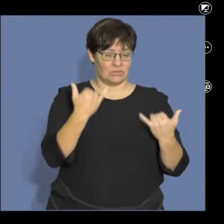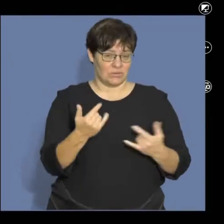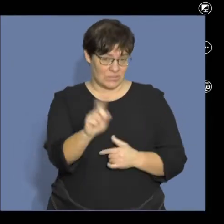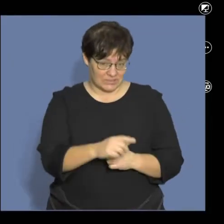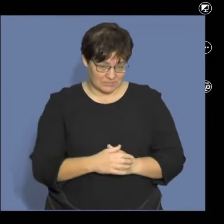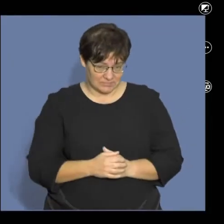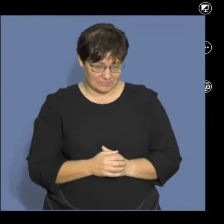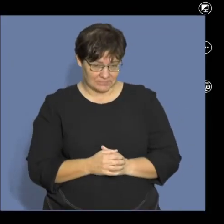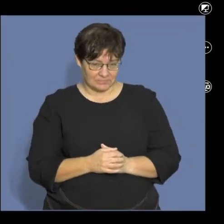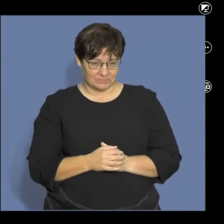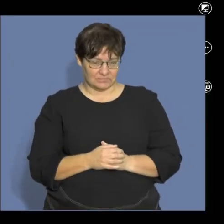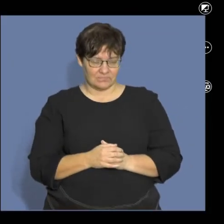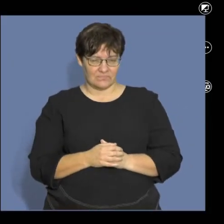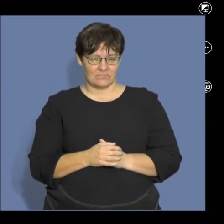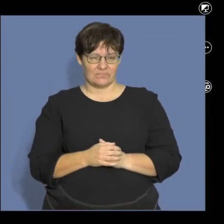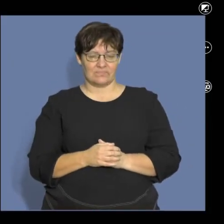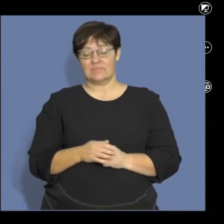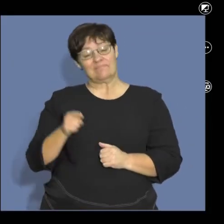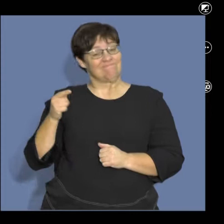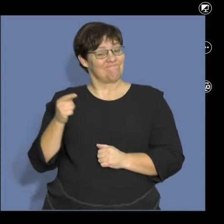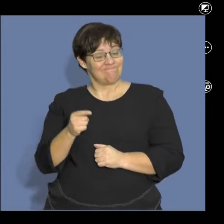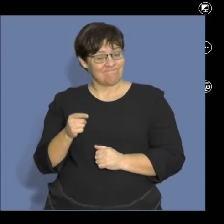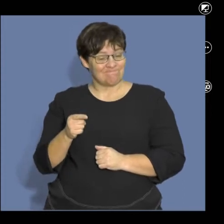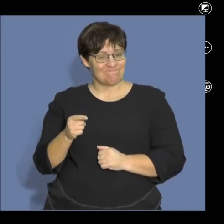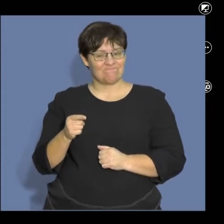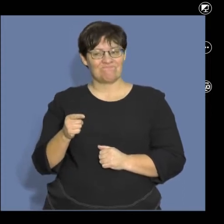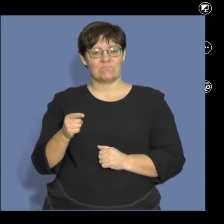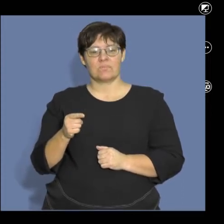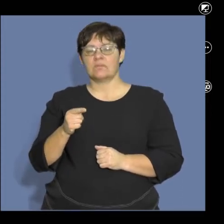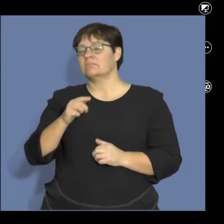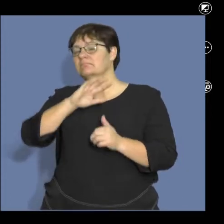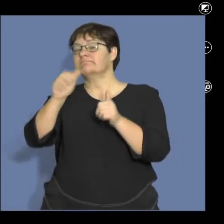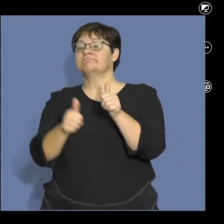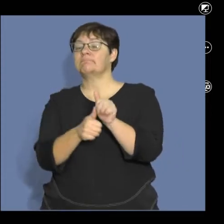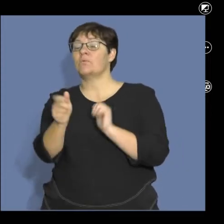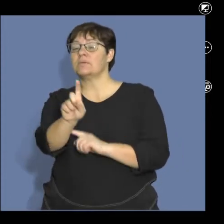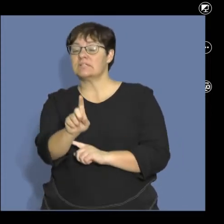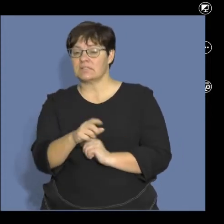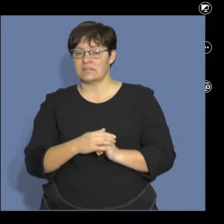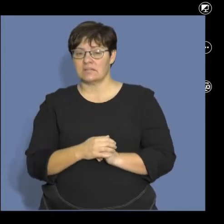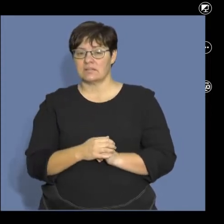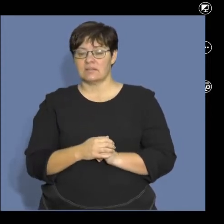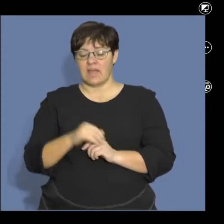this whole section. This section falls under the banner of